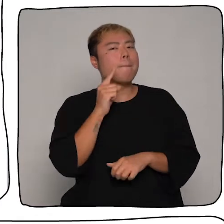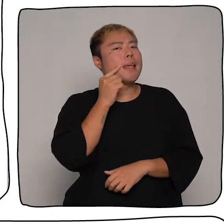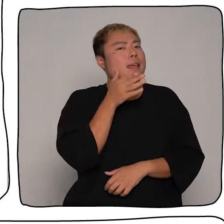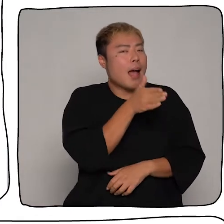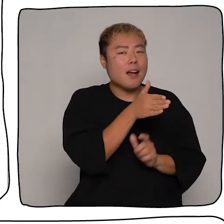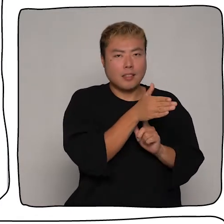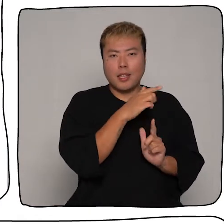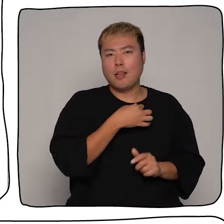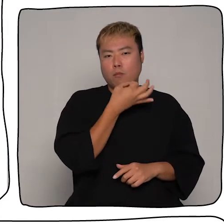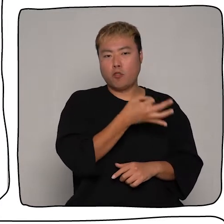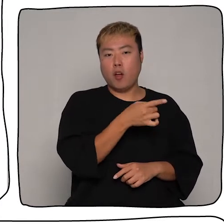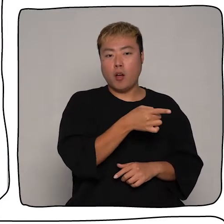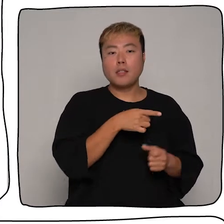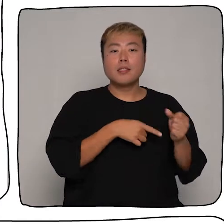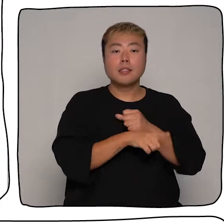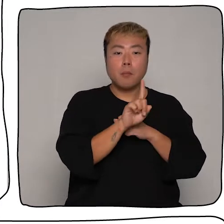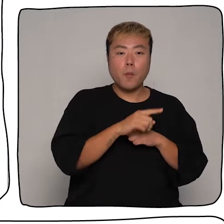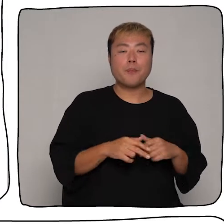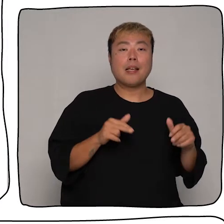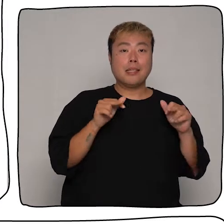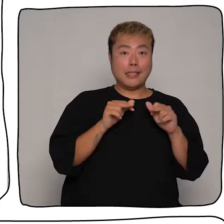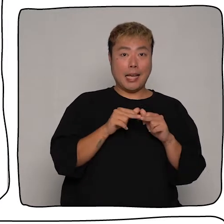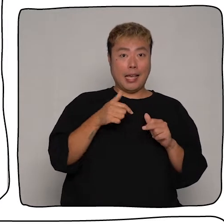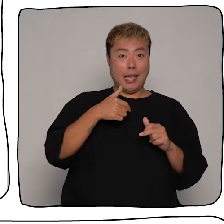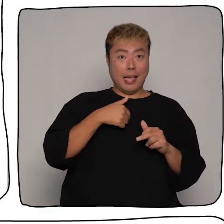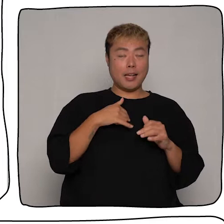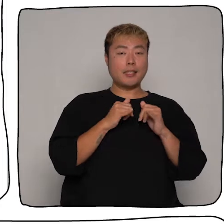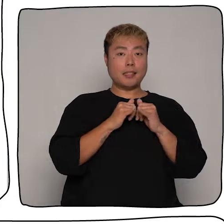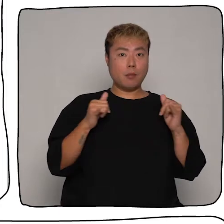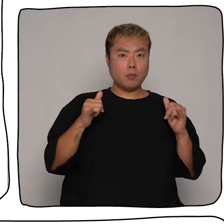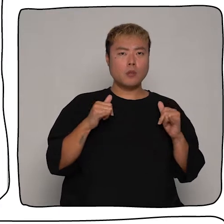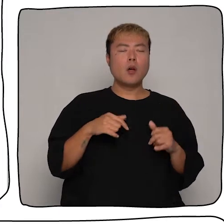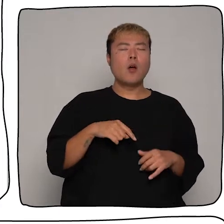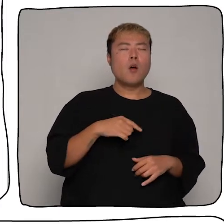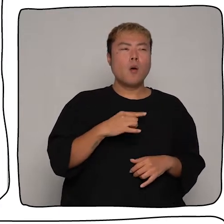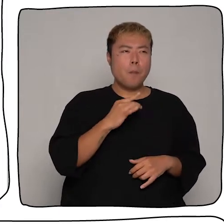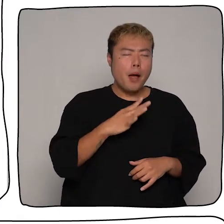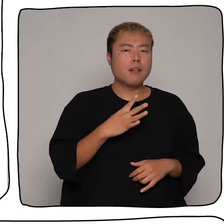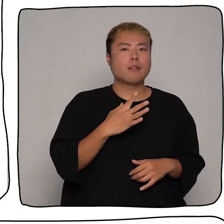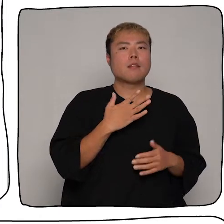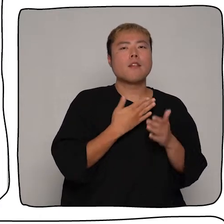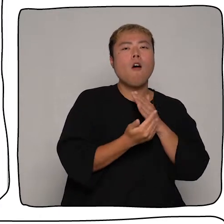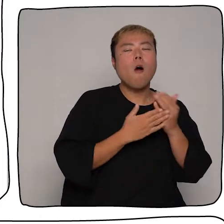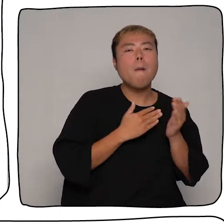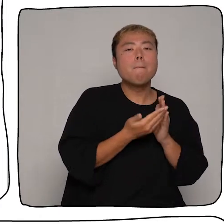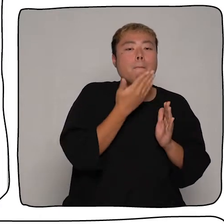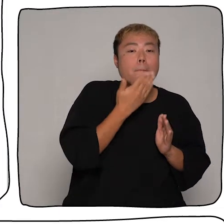aesthetics, which means aesthetics that focuses on